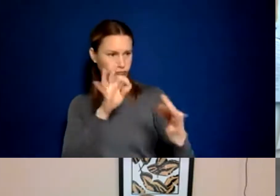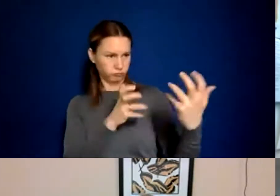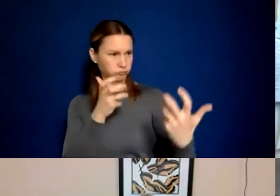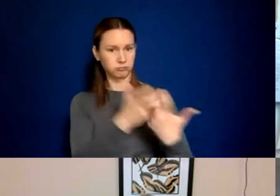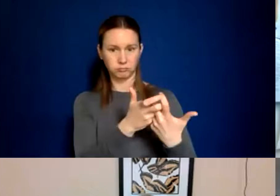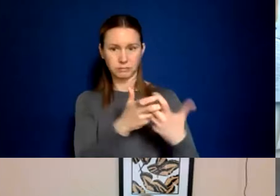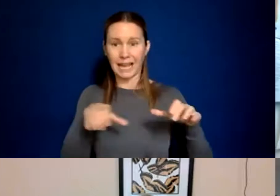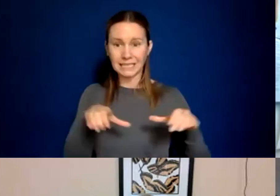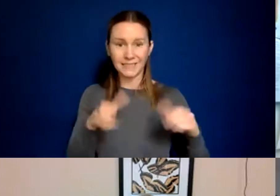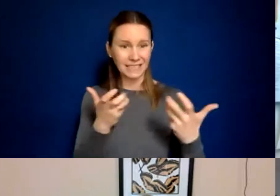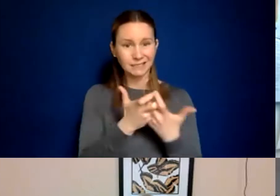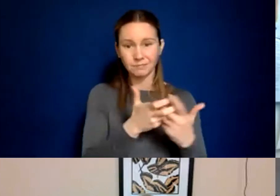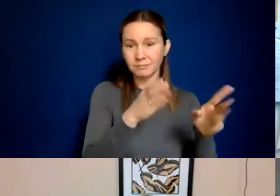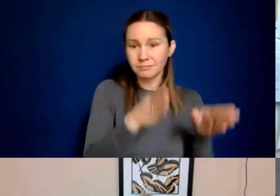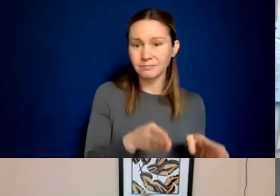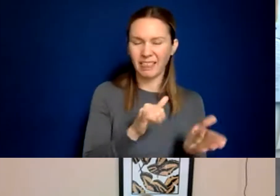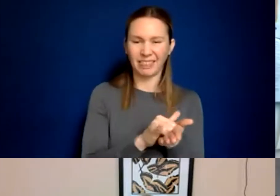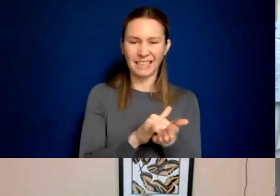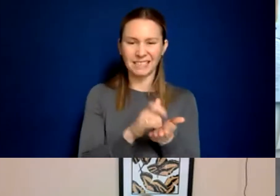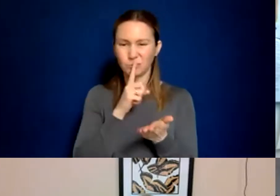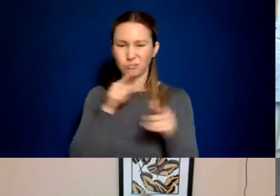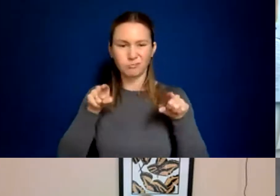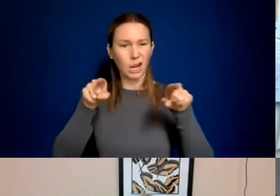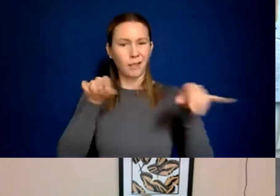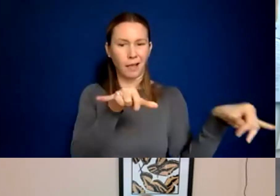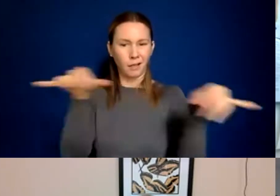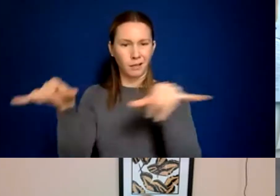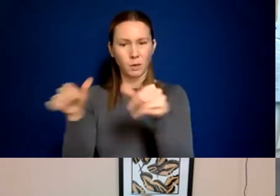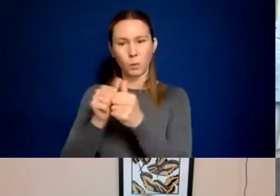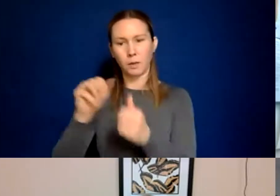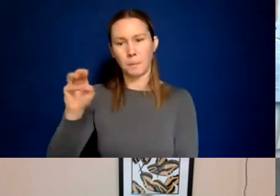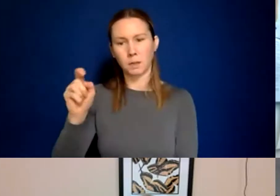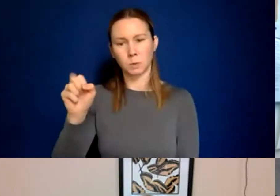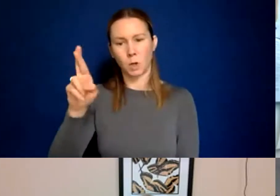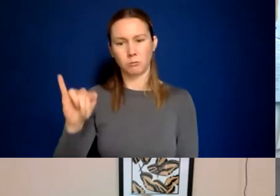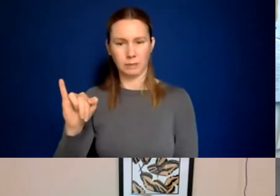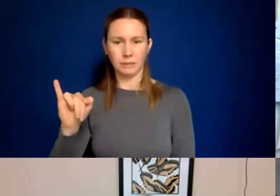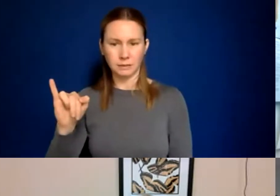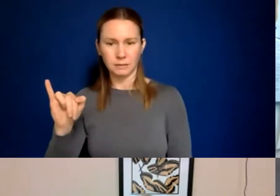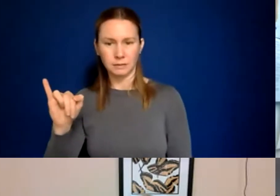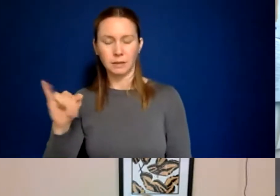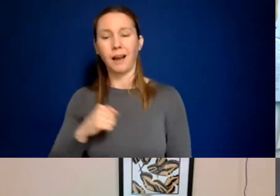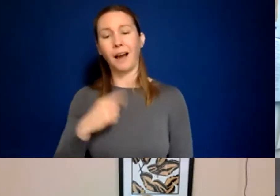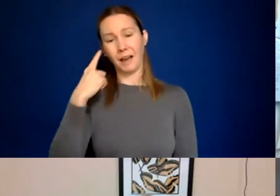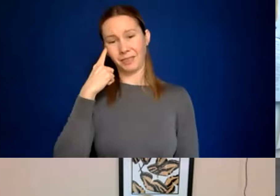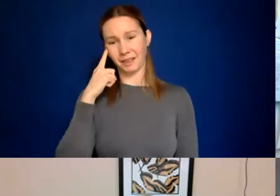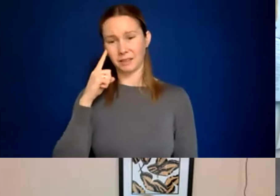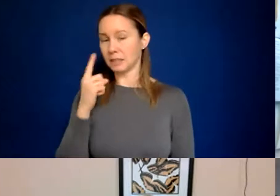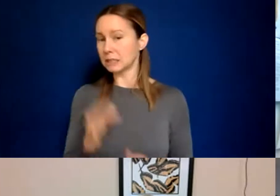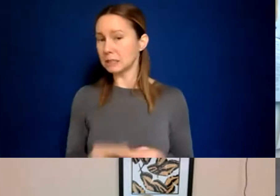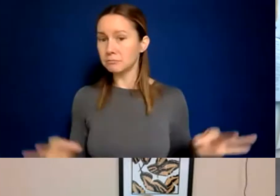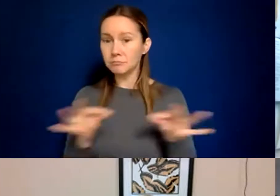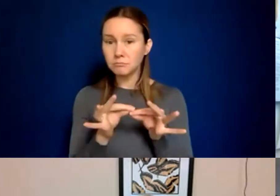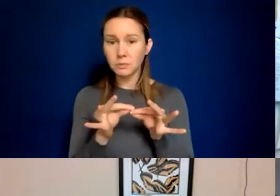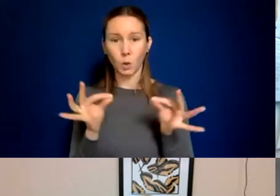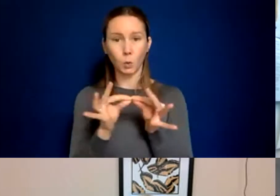the parallel that we see in the advanced dementia. I think it is something that is worth exploring